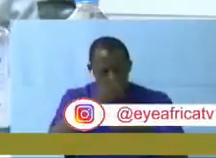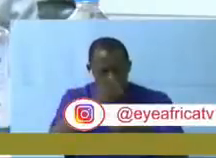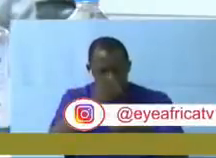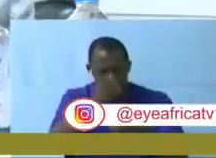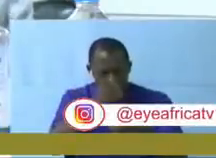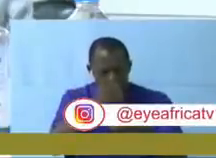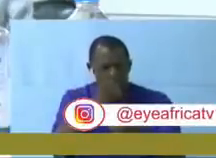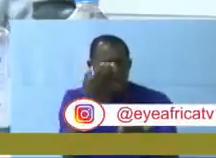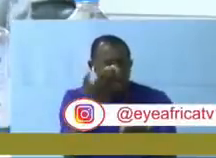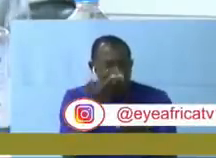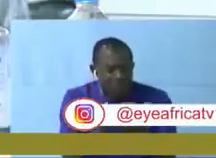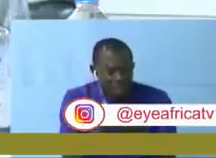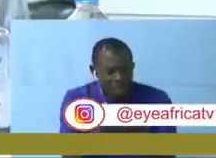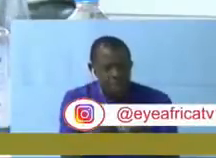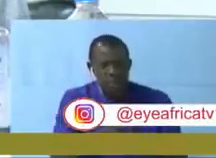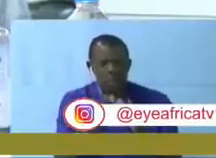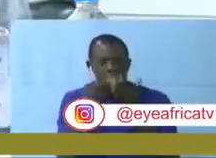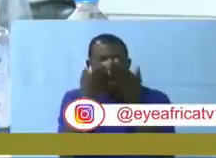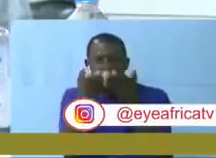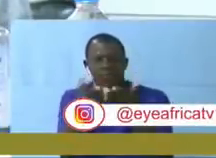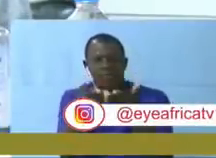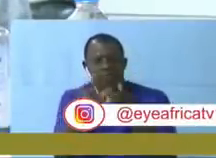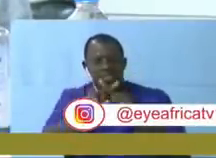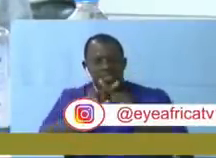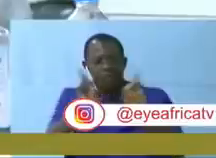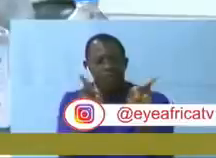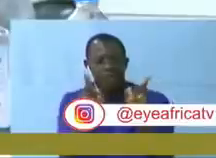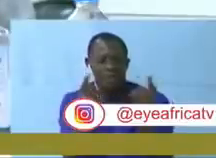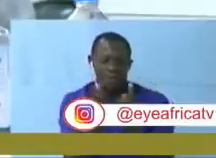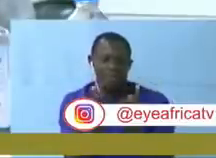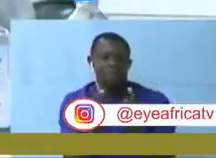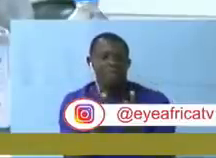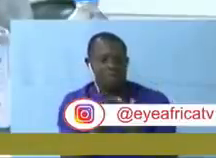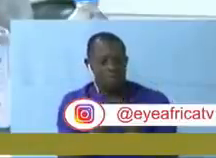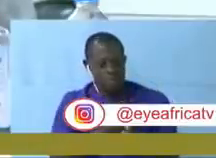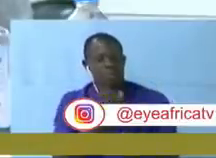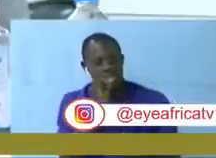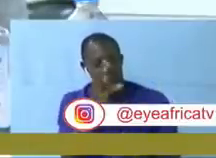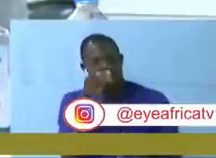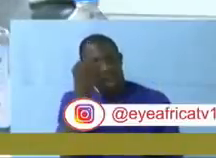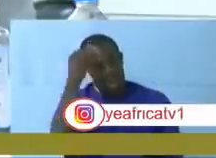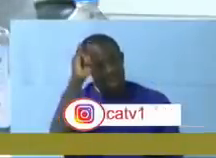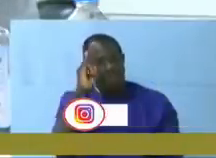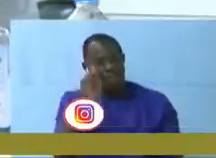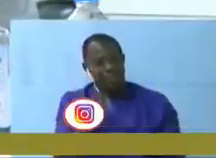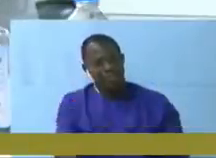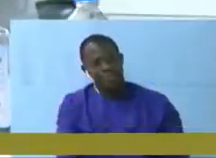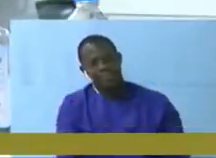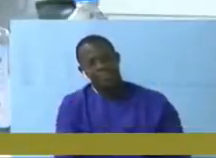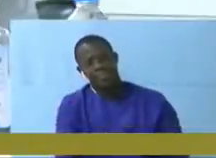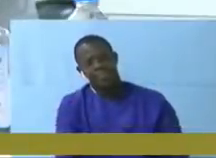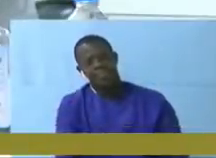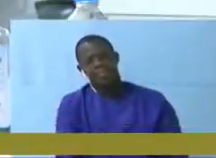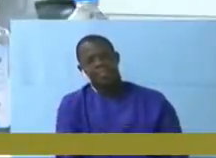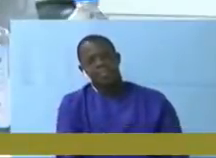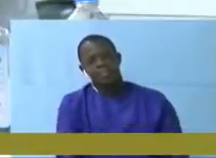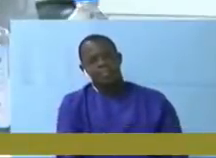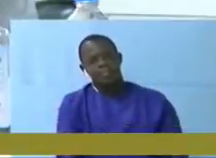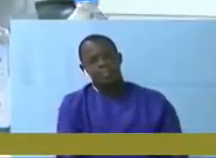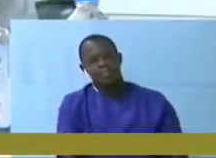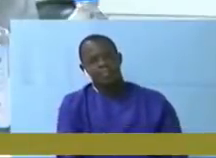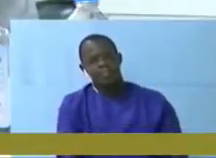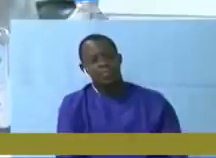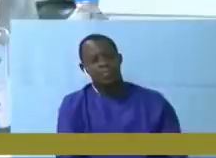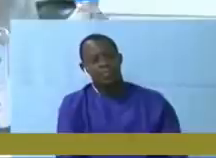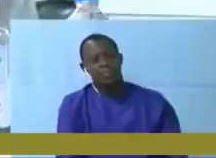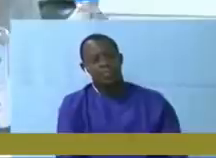olof dépasse lu jëm ci walli ben ci mujjé ñu yékkal la domoda li nga mëne dana ci jox ay misal if